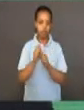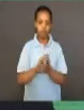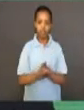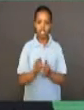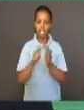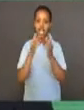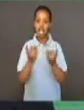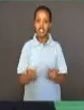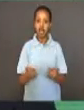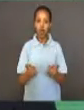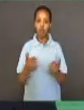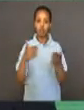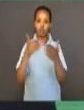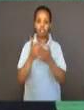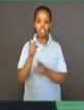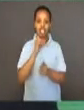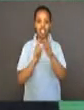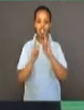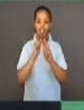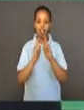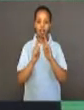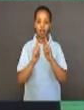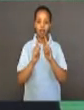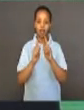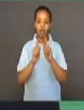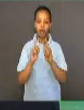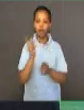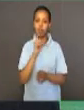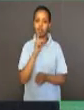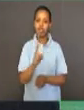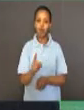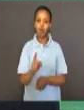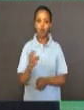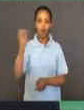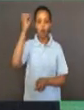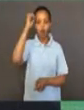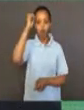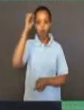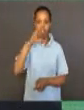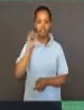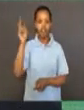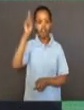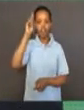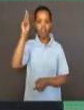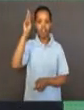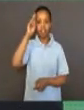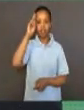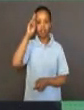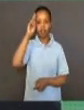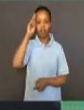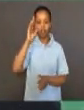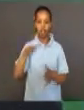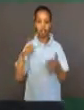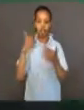So far, we have discussed the theories that Oparin and Haldane